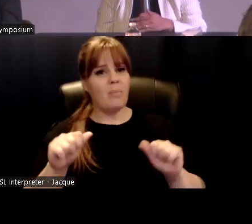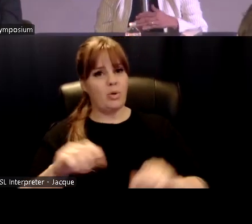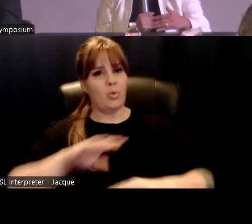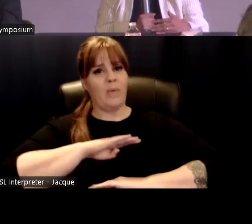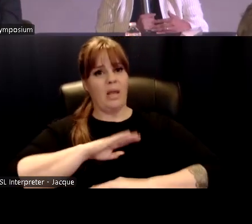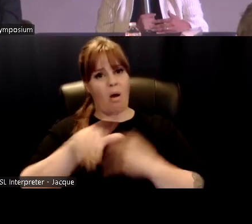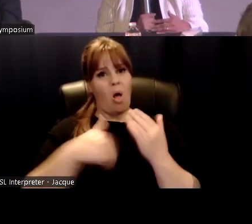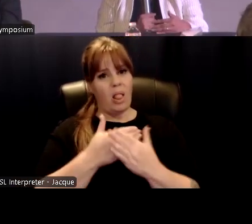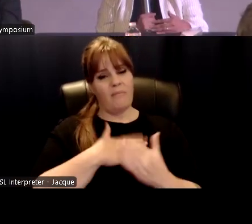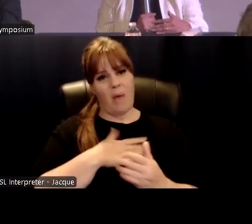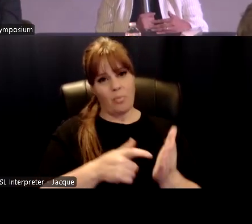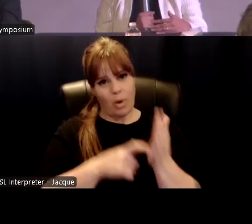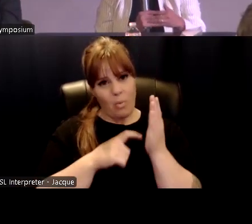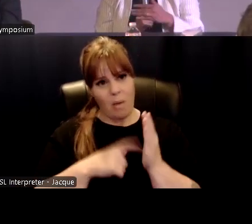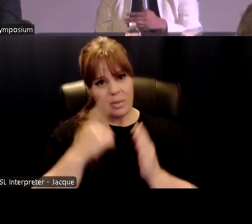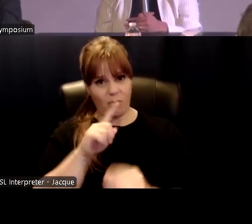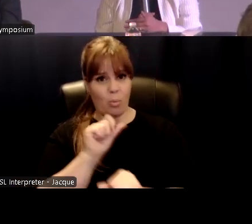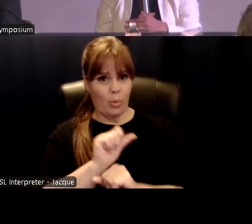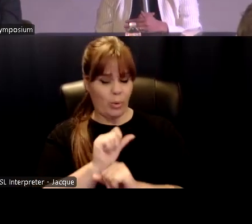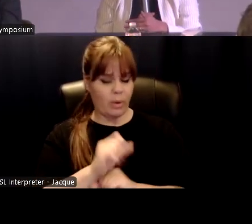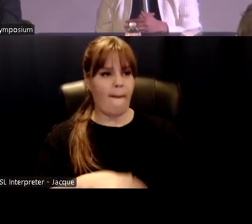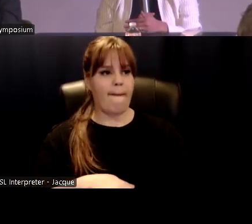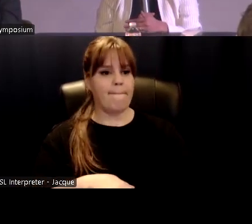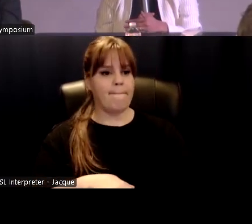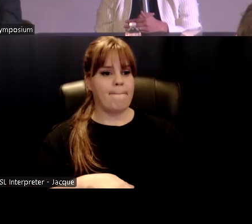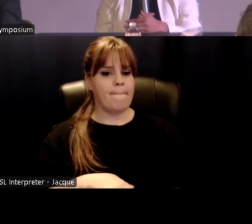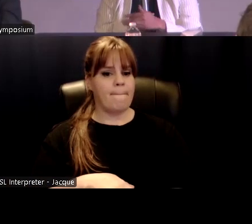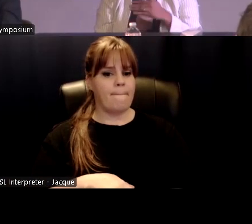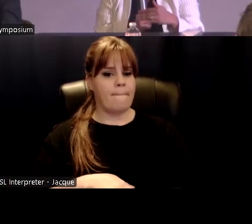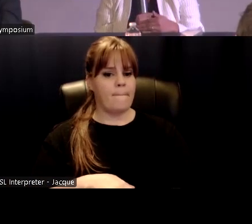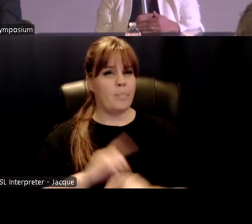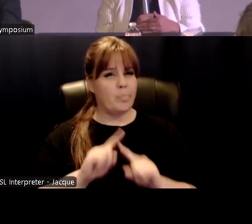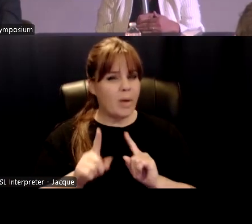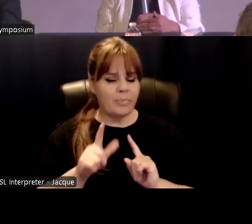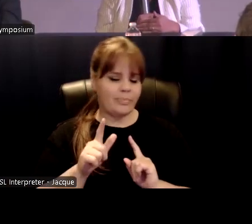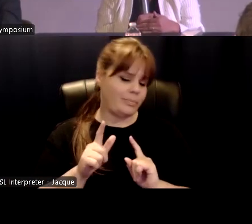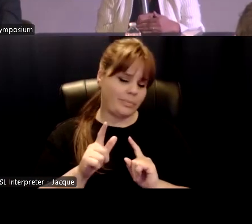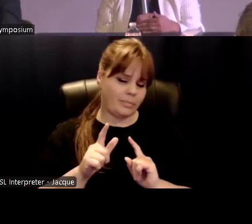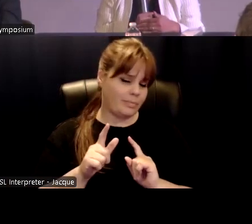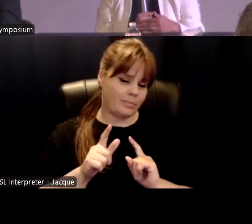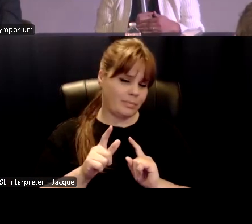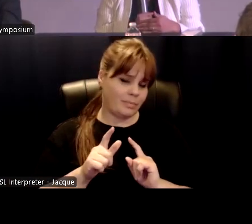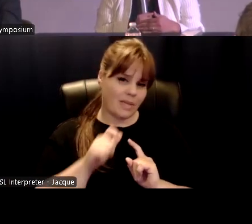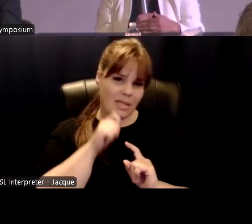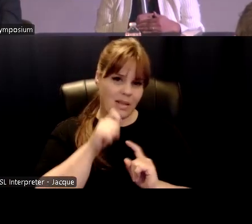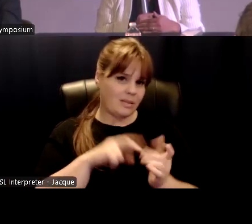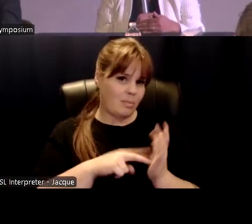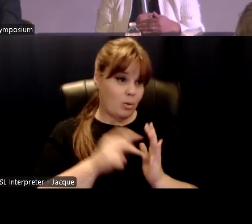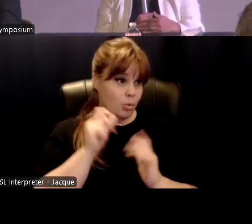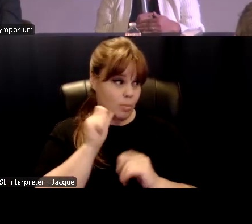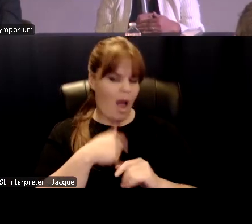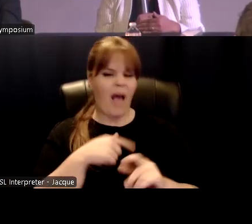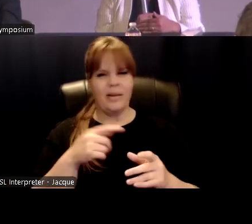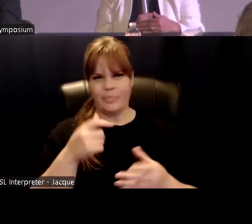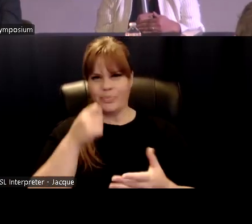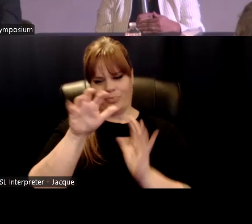my, you know, requirements for work, but that doesn't necessarily mean tomorrow. I put that in a letter that I send out